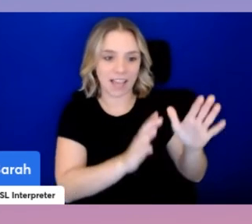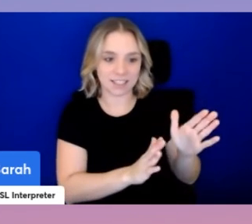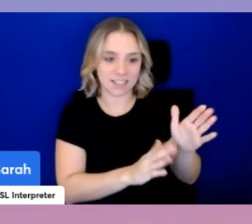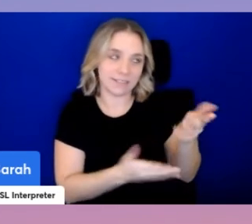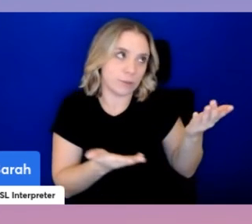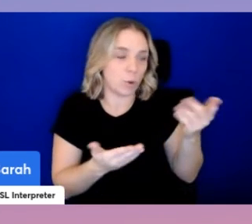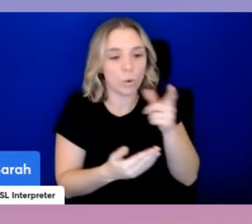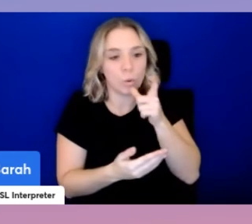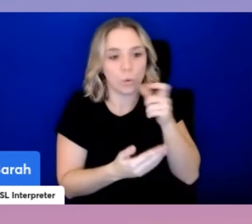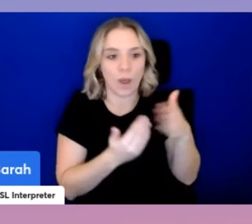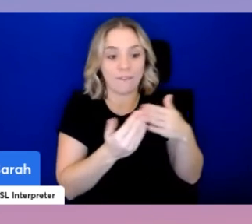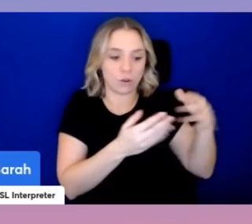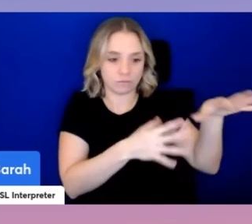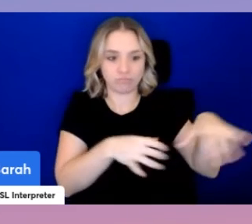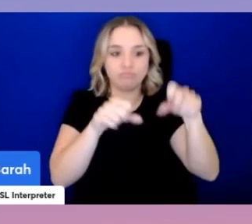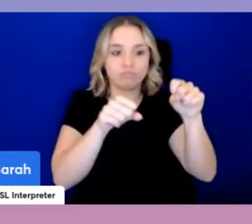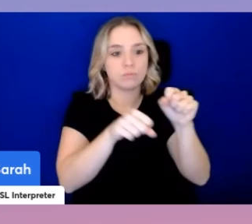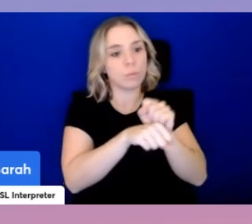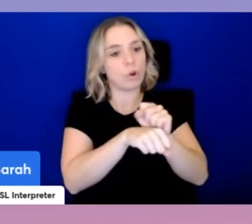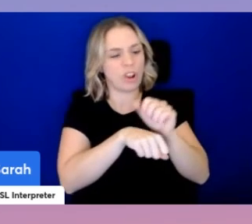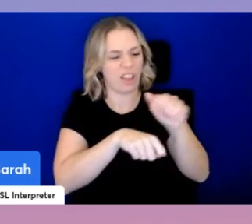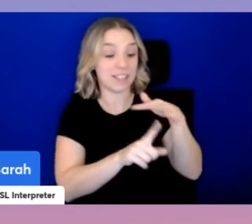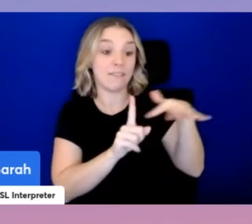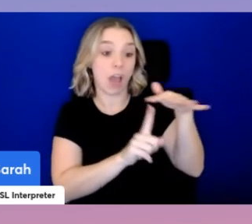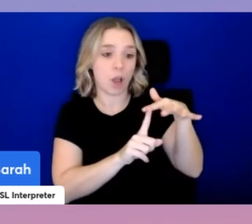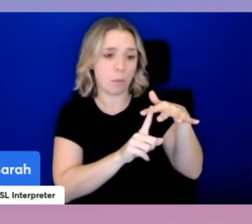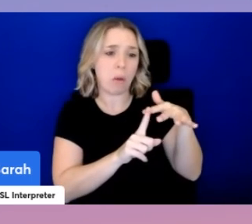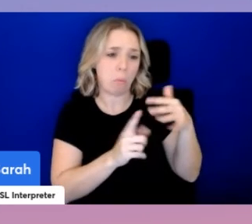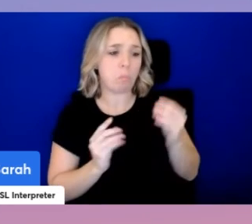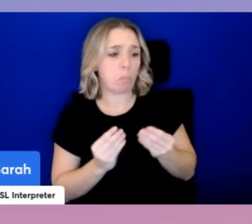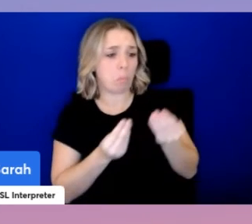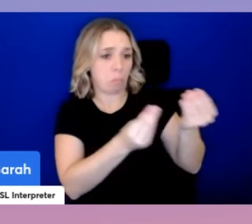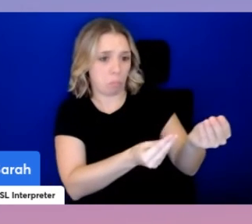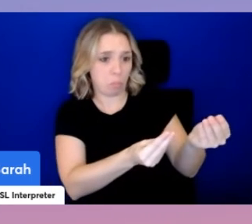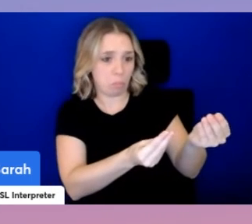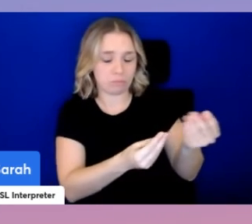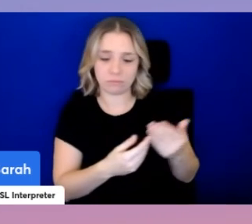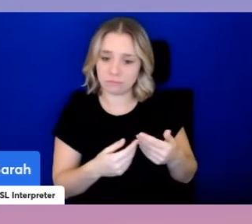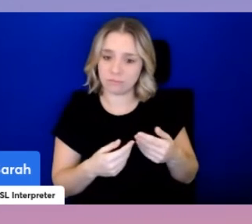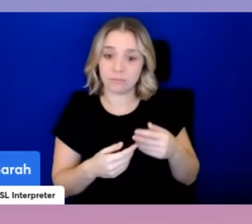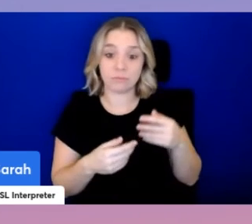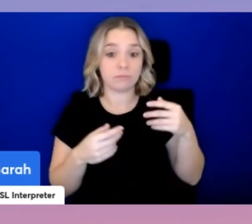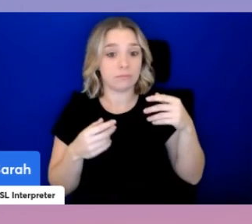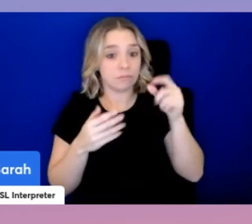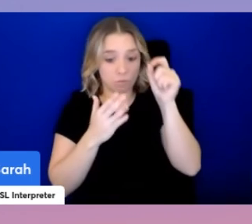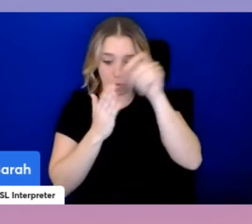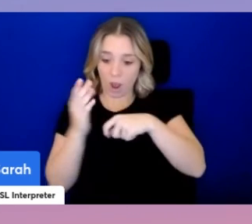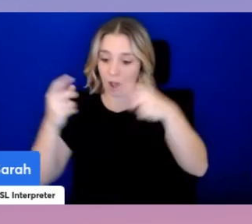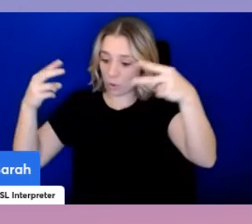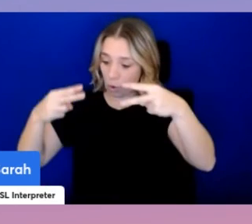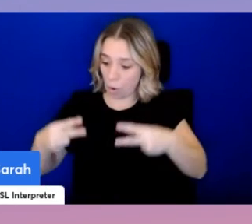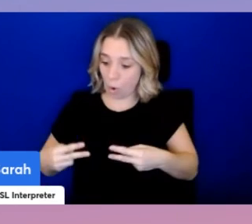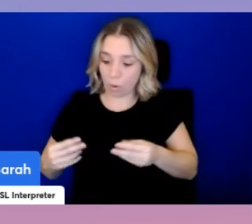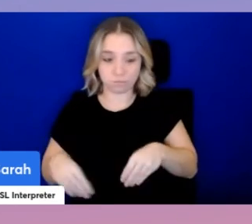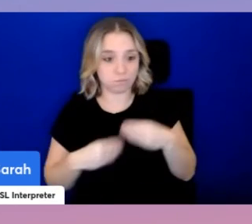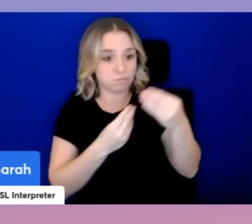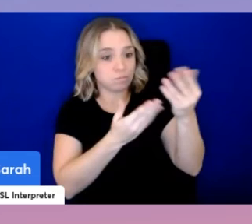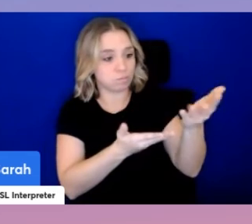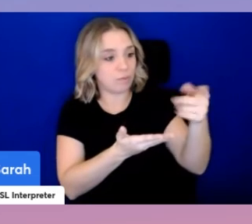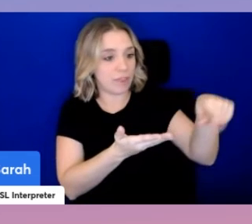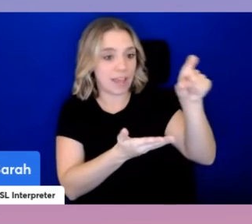going to work on this environment, right? Let them write all the code they're going to need in order to